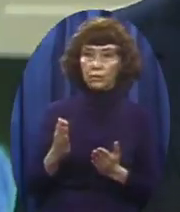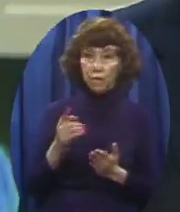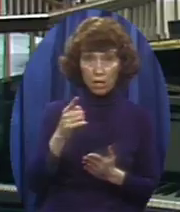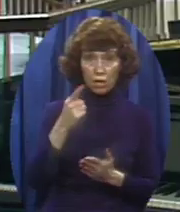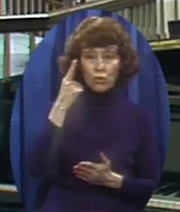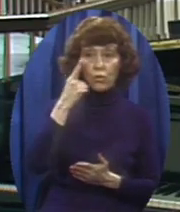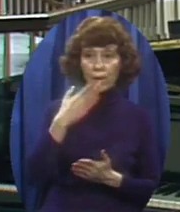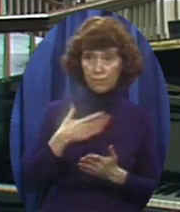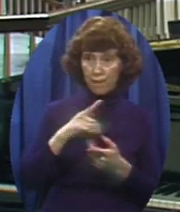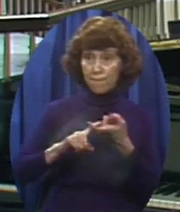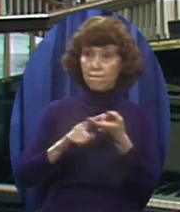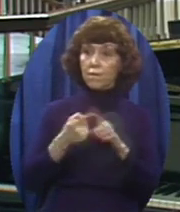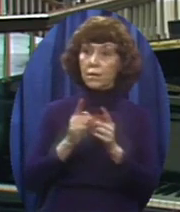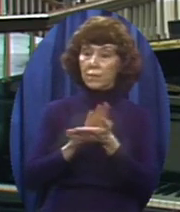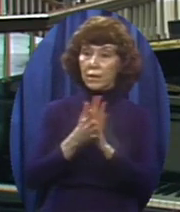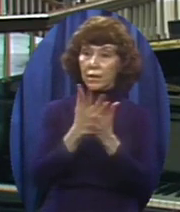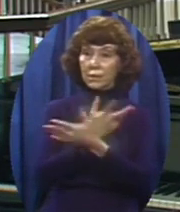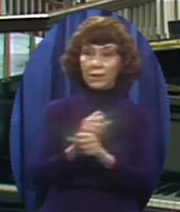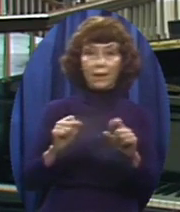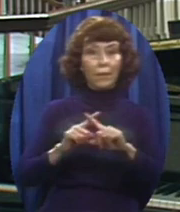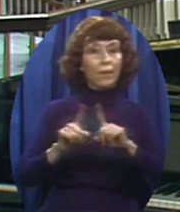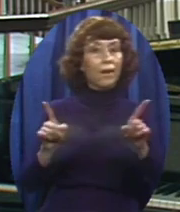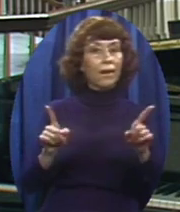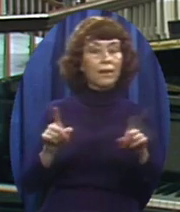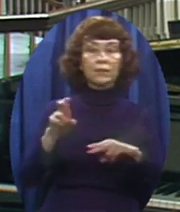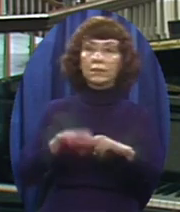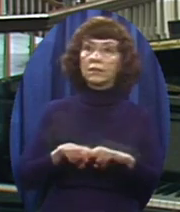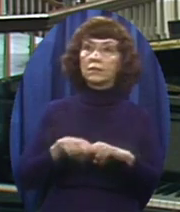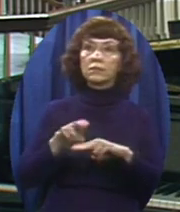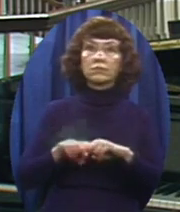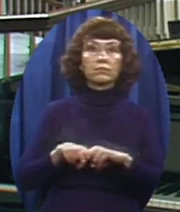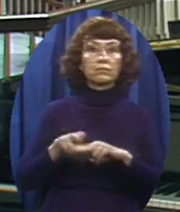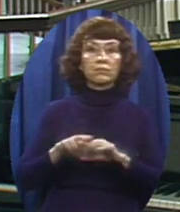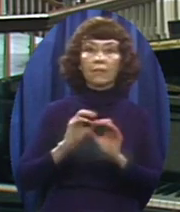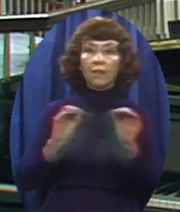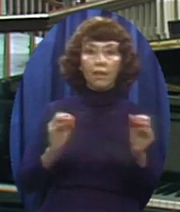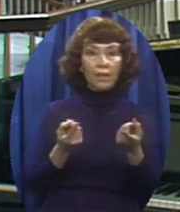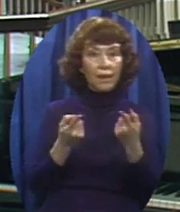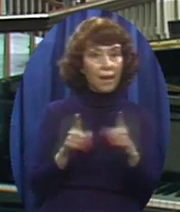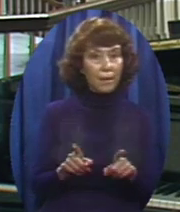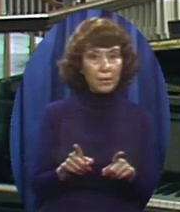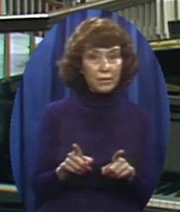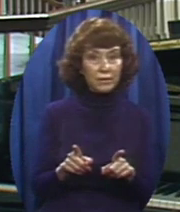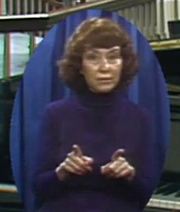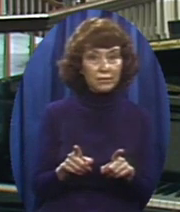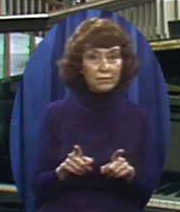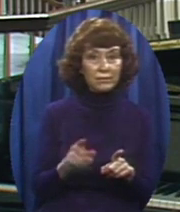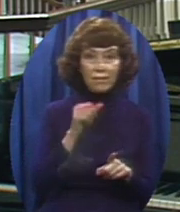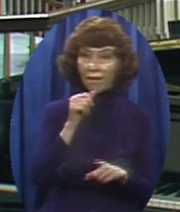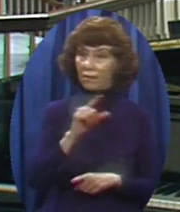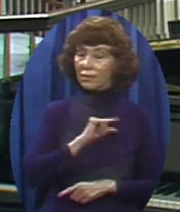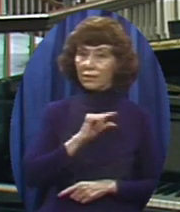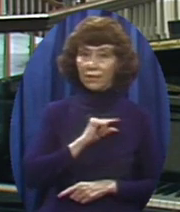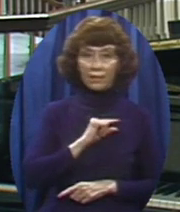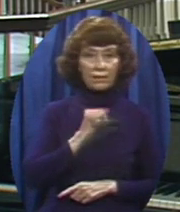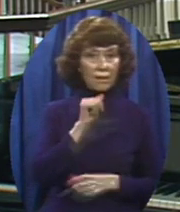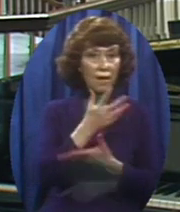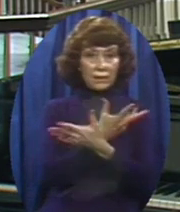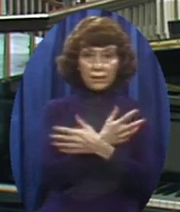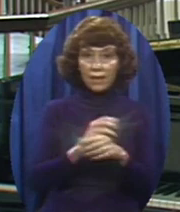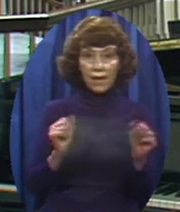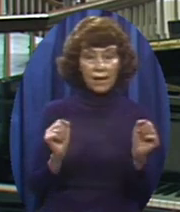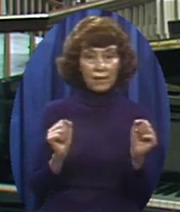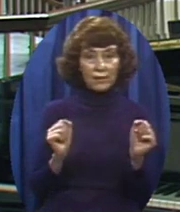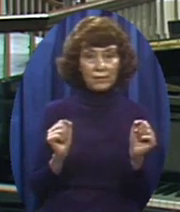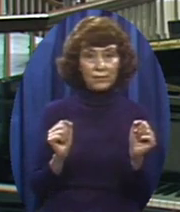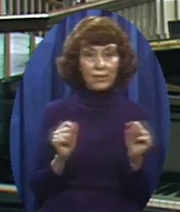that? You forget salvation is of the Lord. It's not of the pulpit. It's not of the